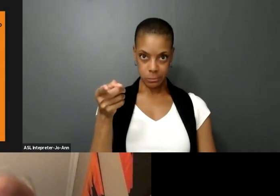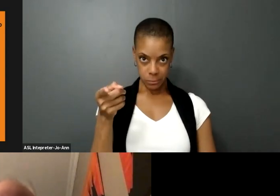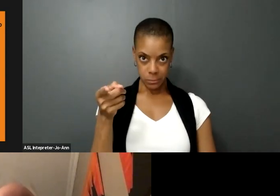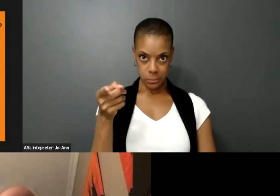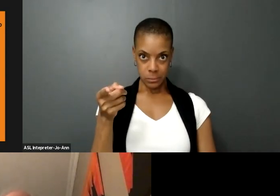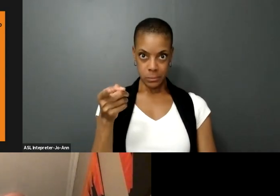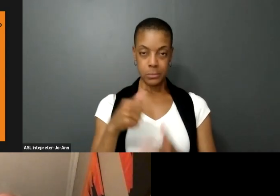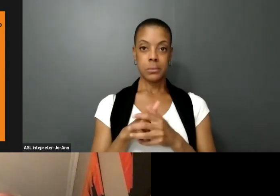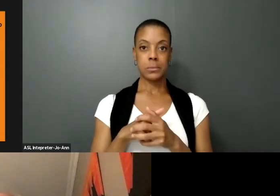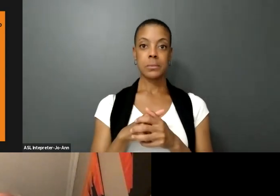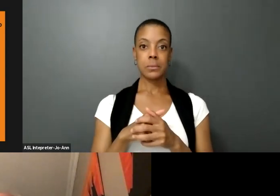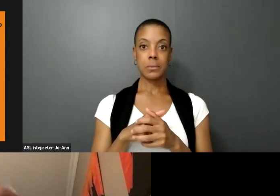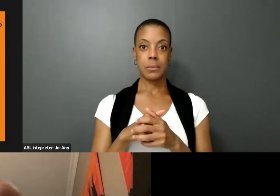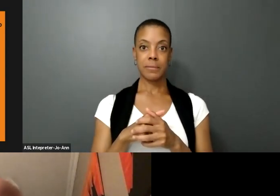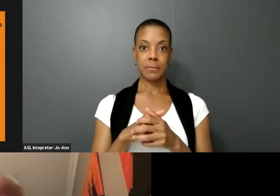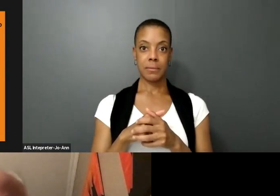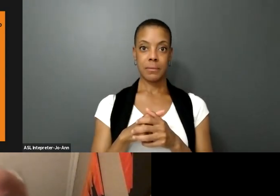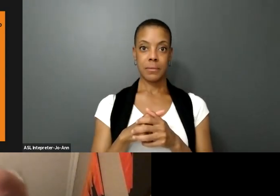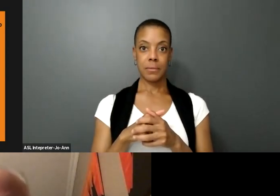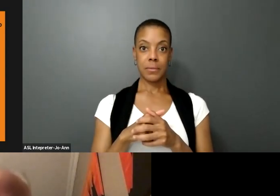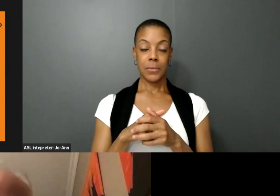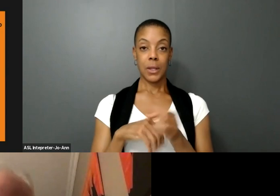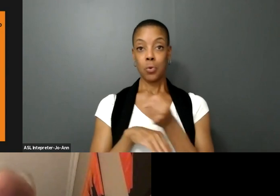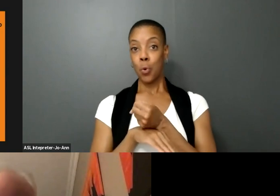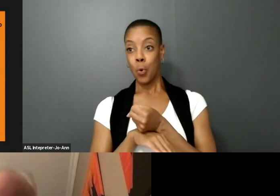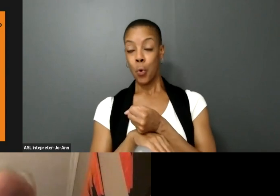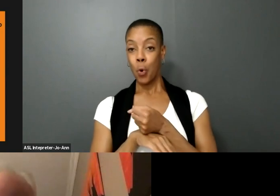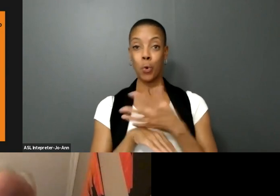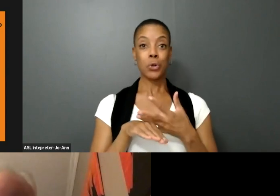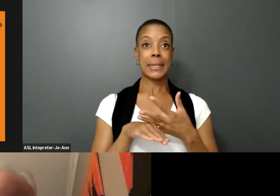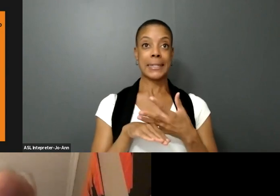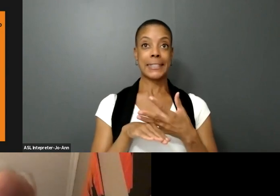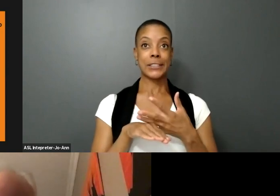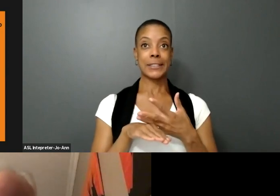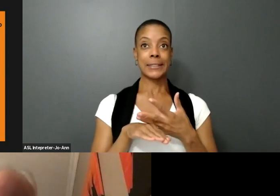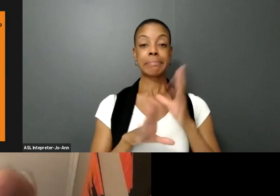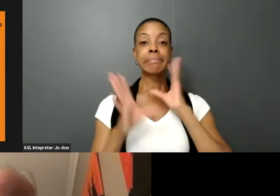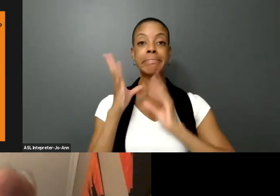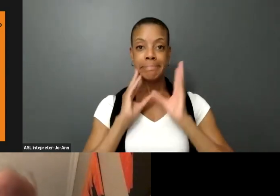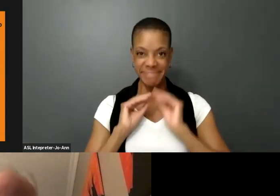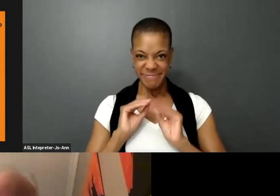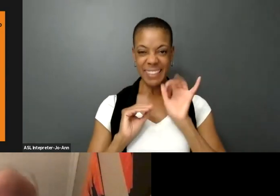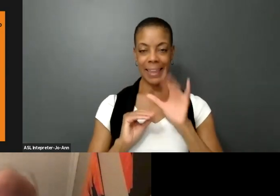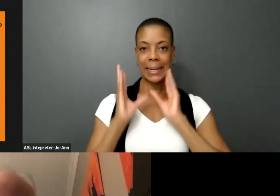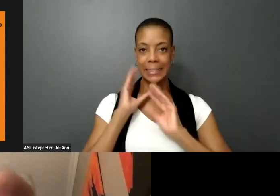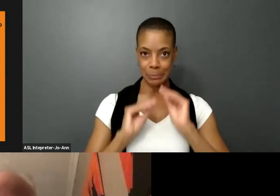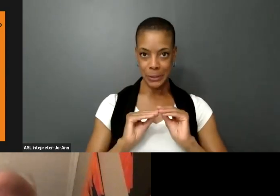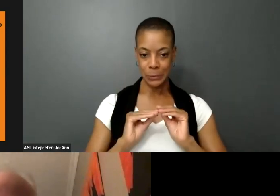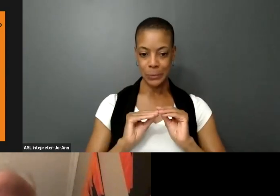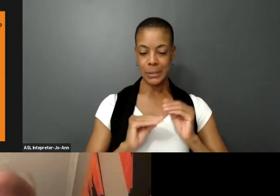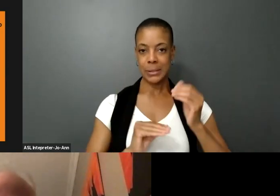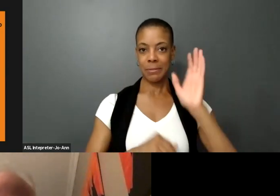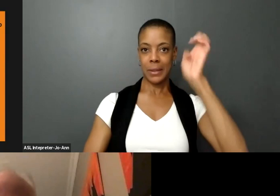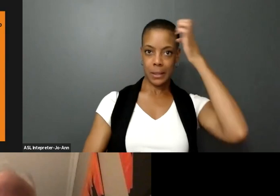early recipients, if you will, of that whole experience. And so one of the